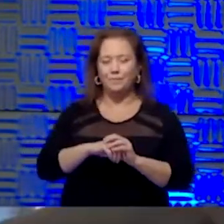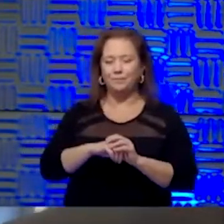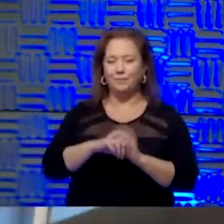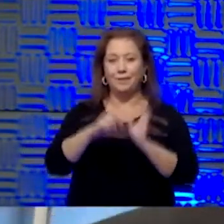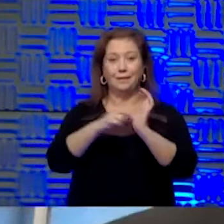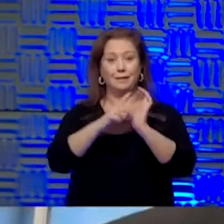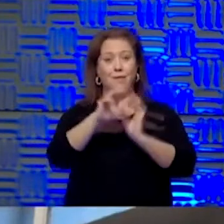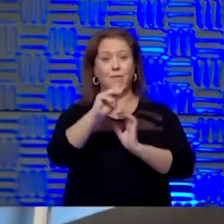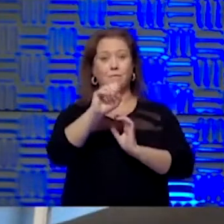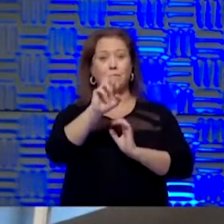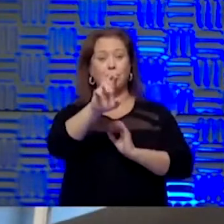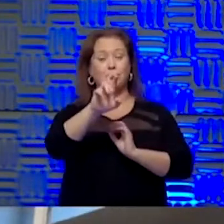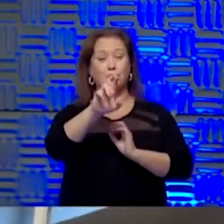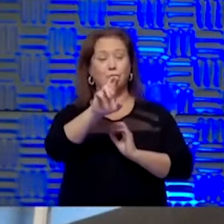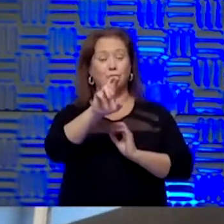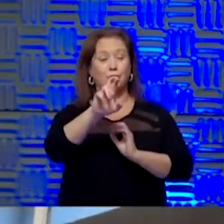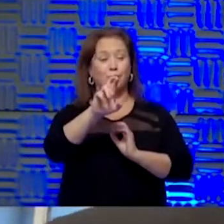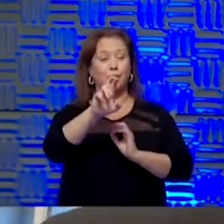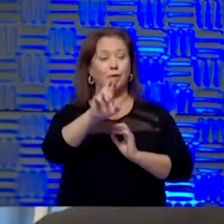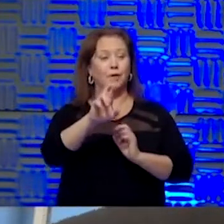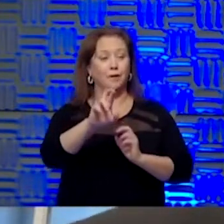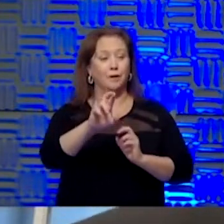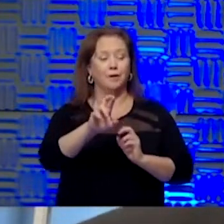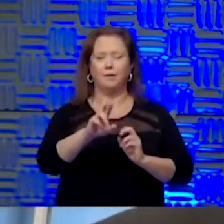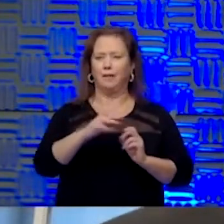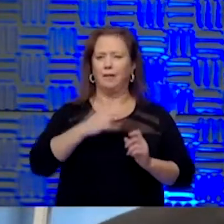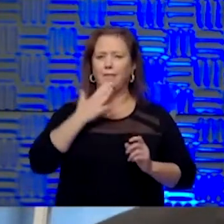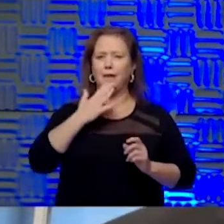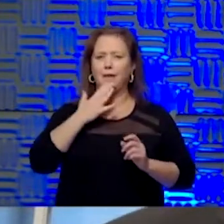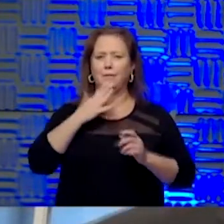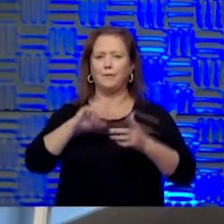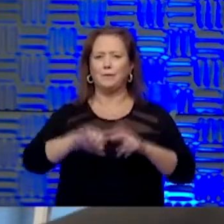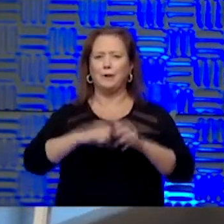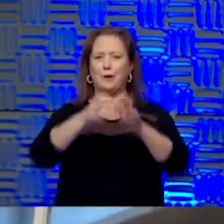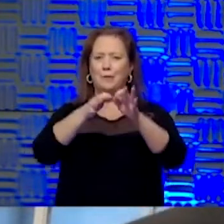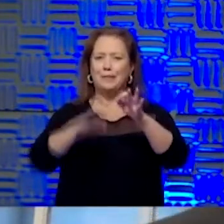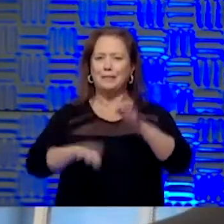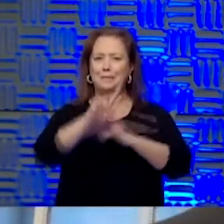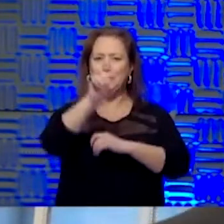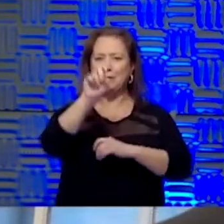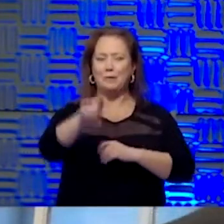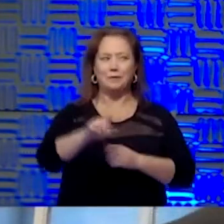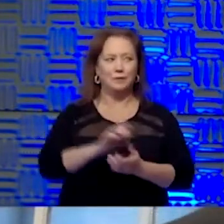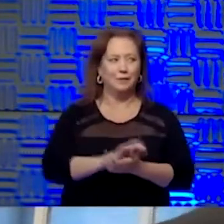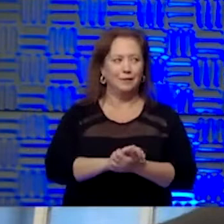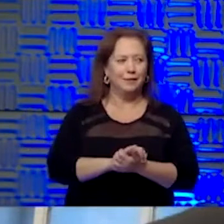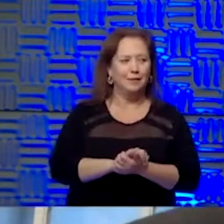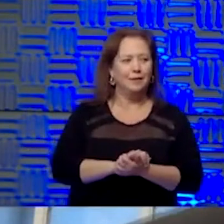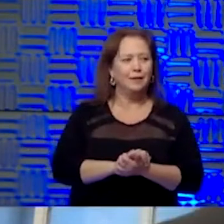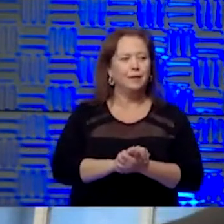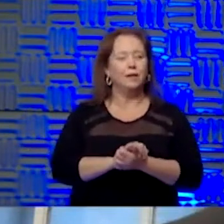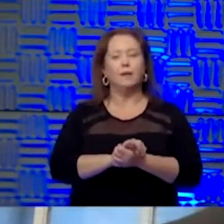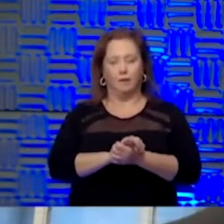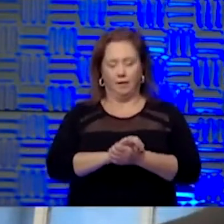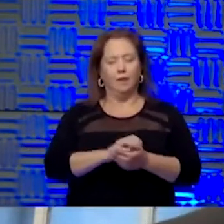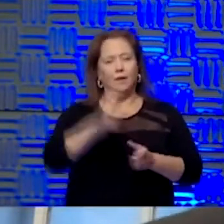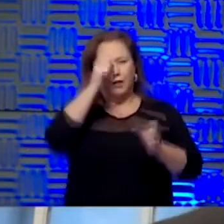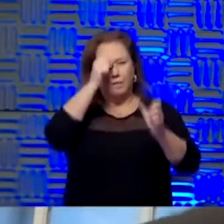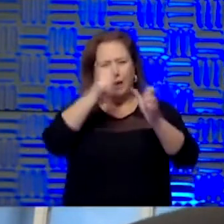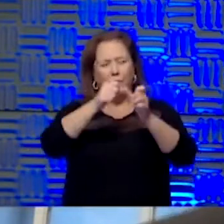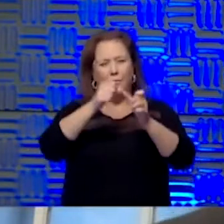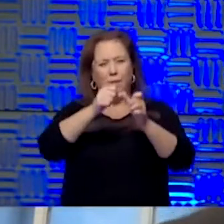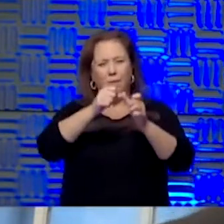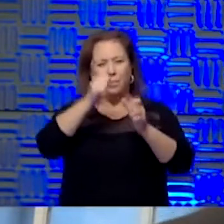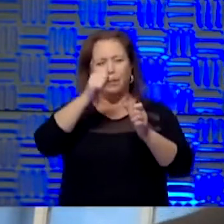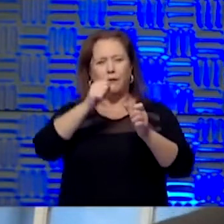Wow. I'm glad I got a simple question to start with. I think, just reflected, you might remember they were really